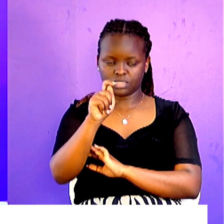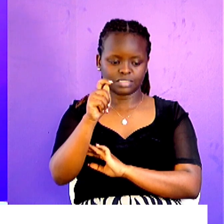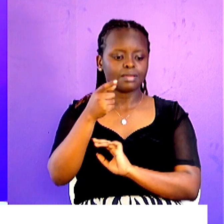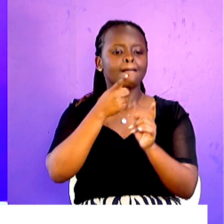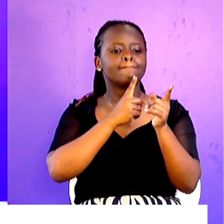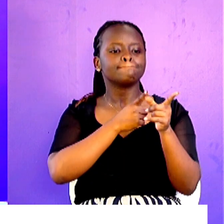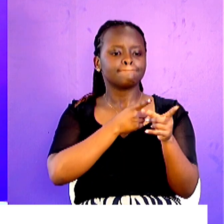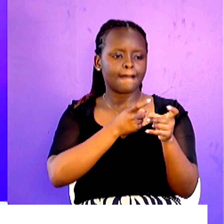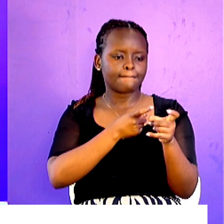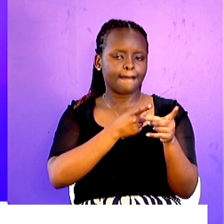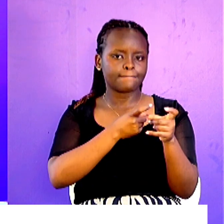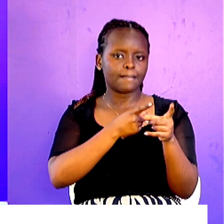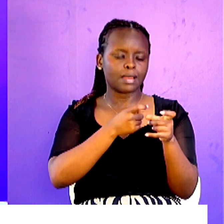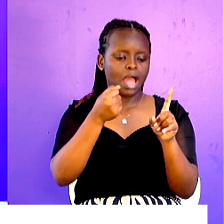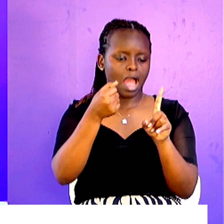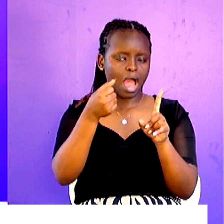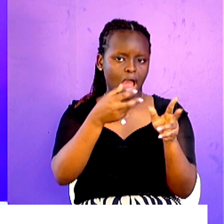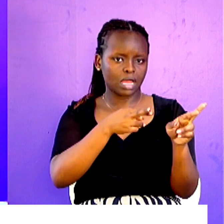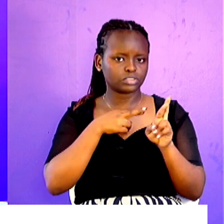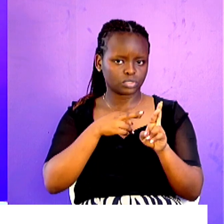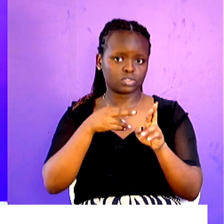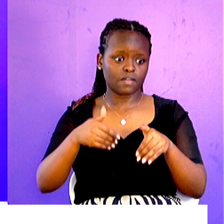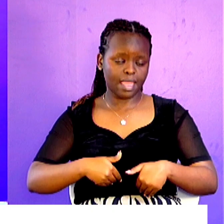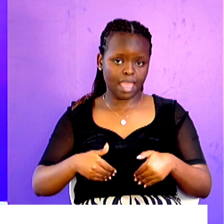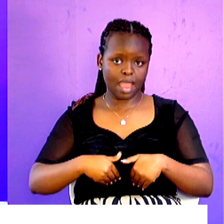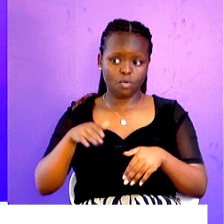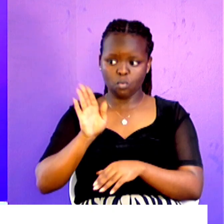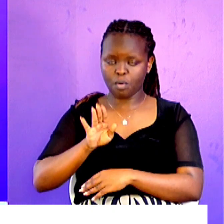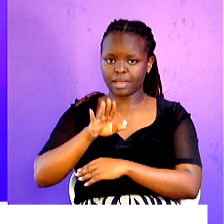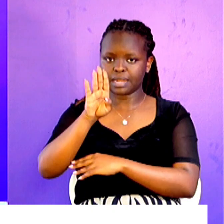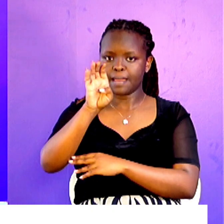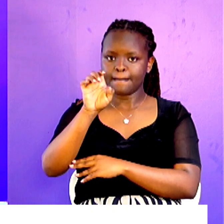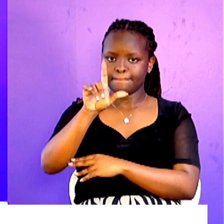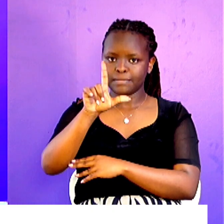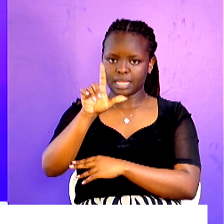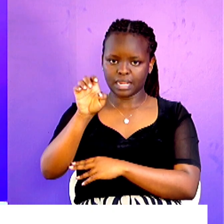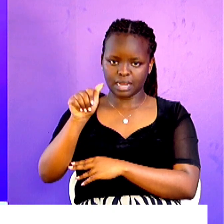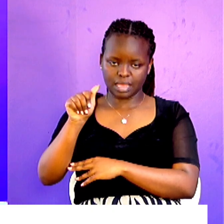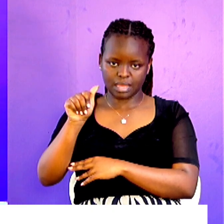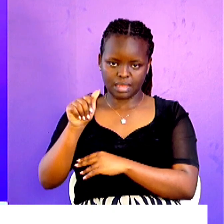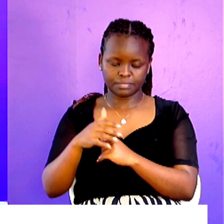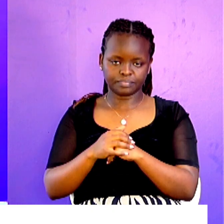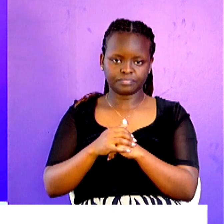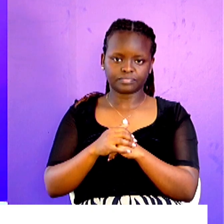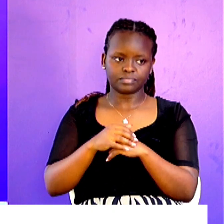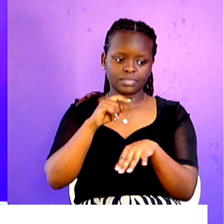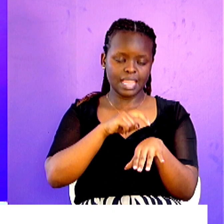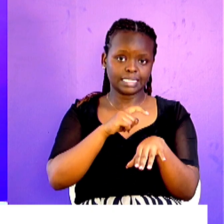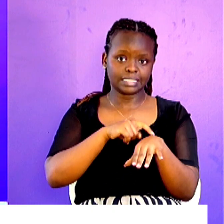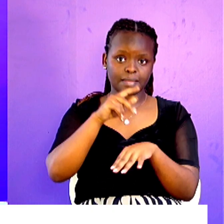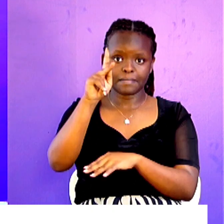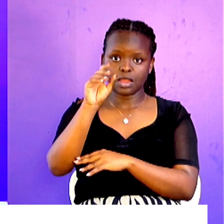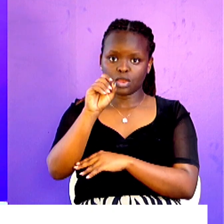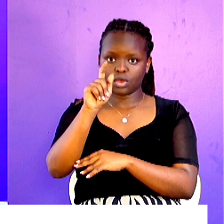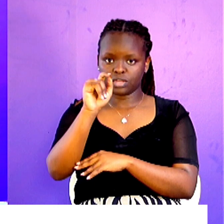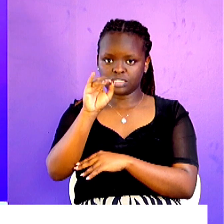the assault of a young woman identified as Bella Comedy during the Kutit Festival